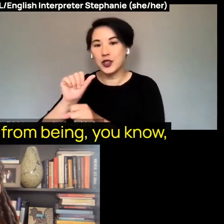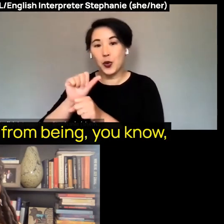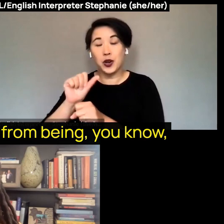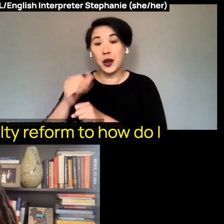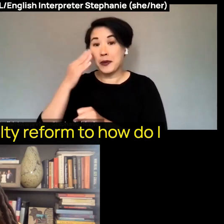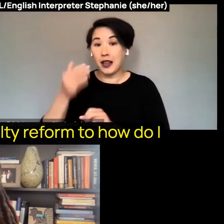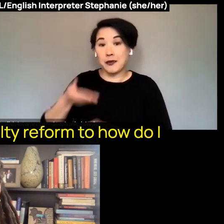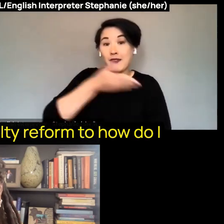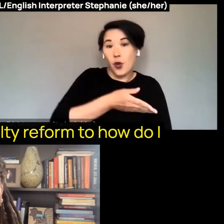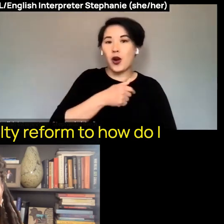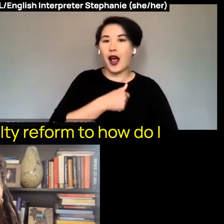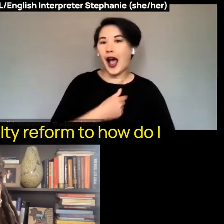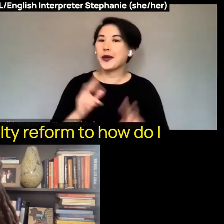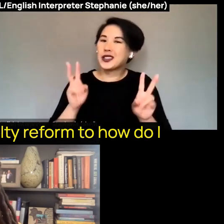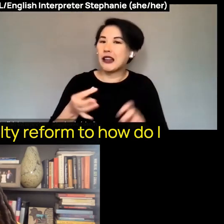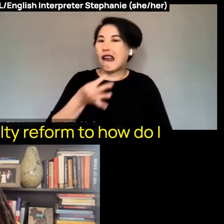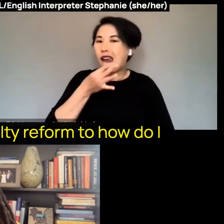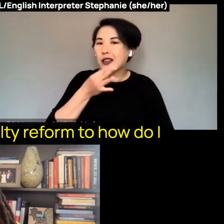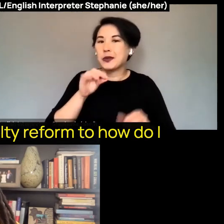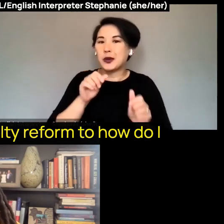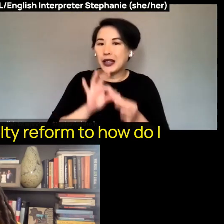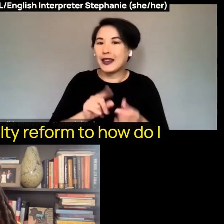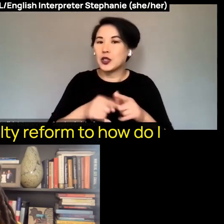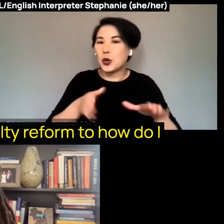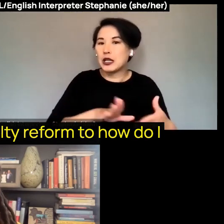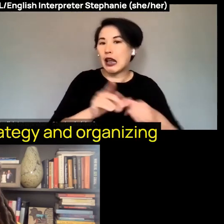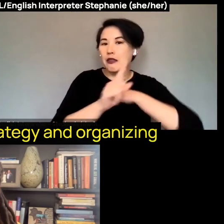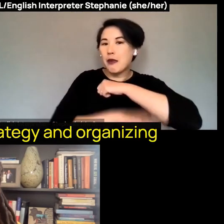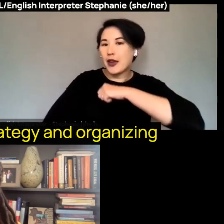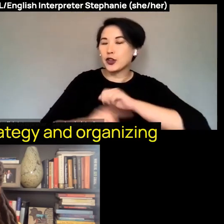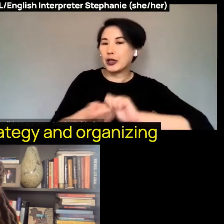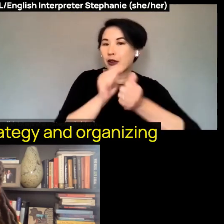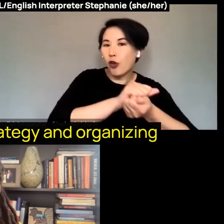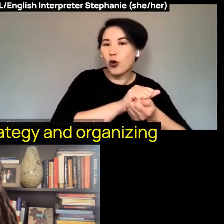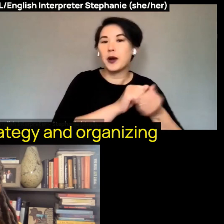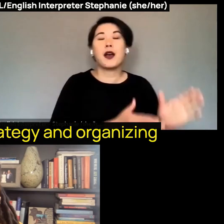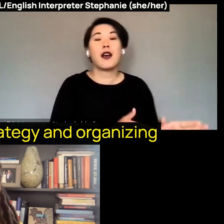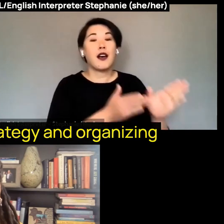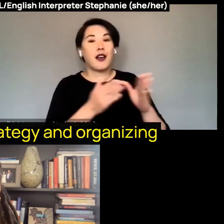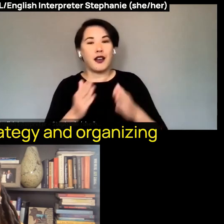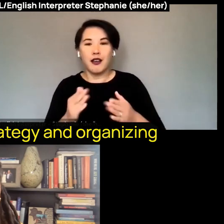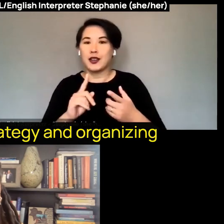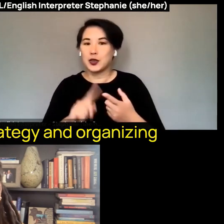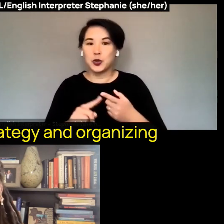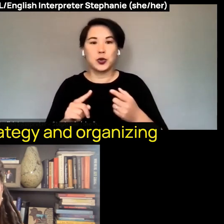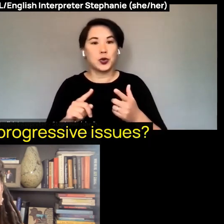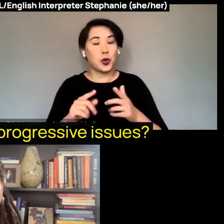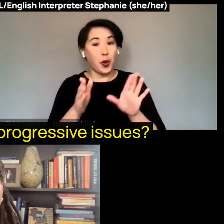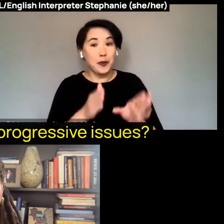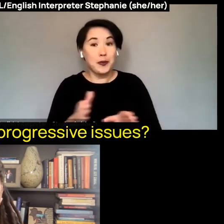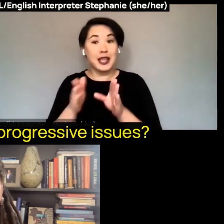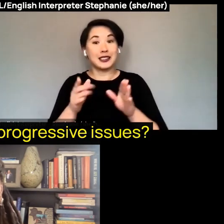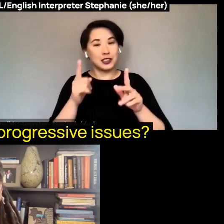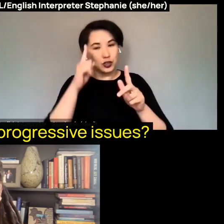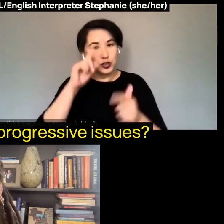you know, quote, an expert in death penalty reform to how do I just take basis of strategy and organizing and